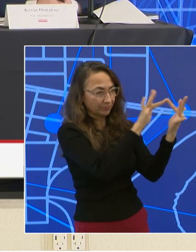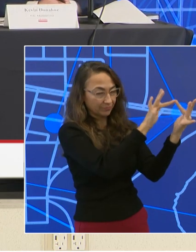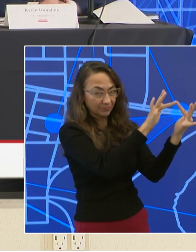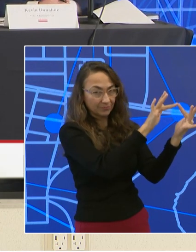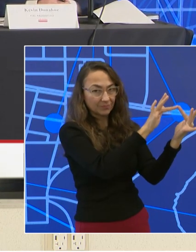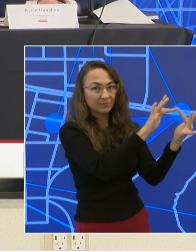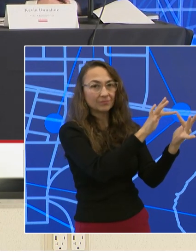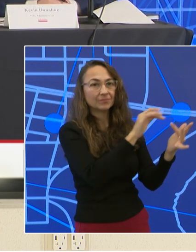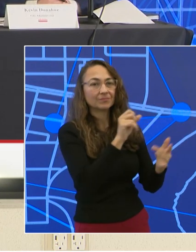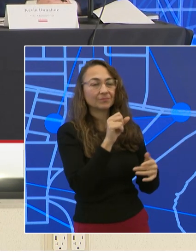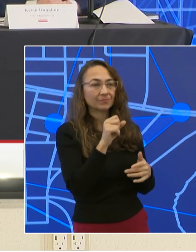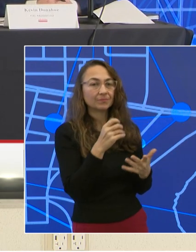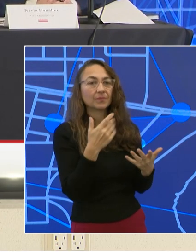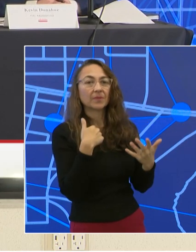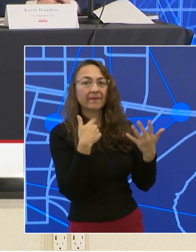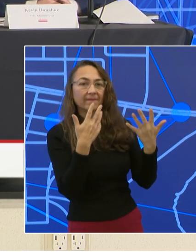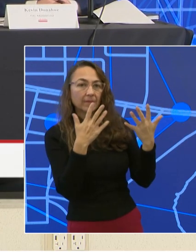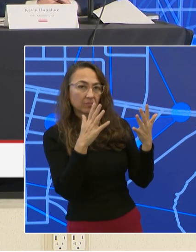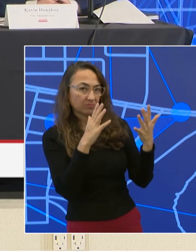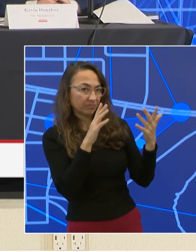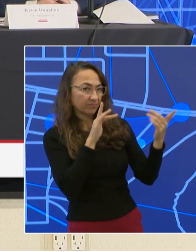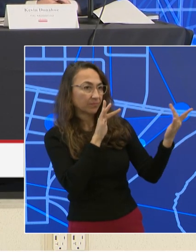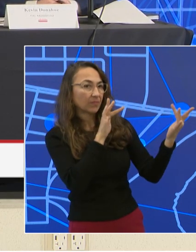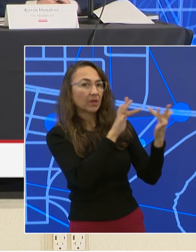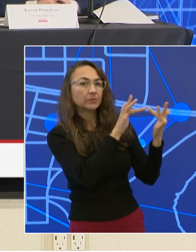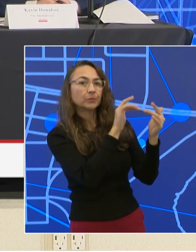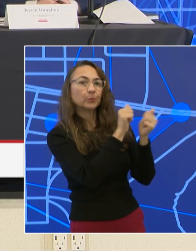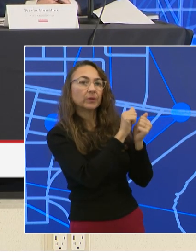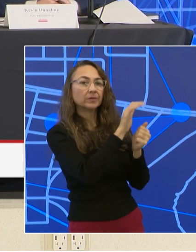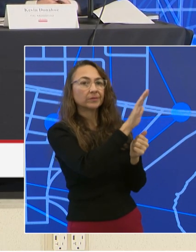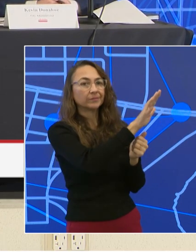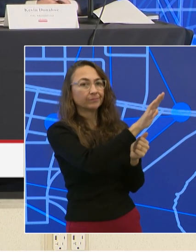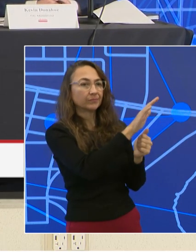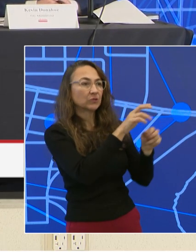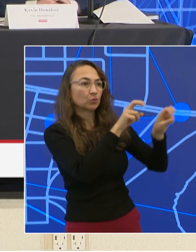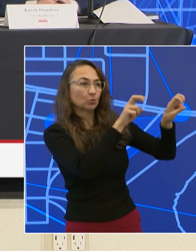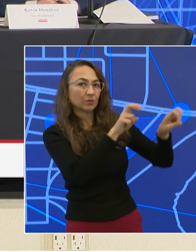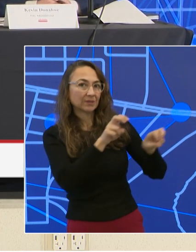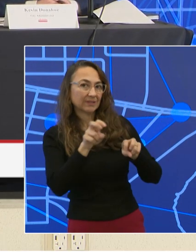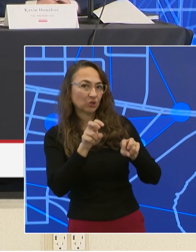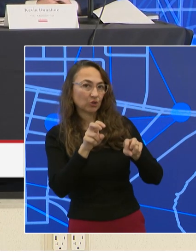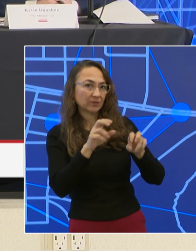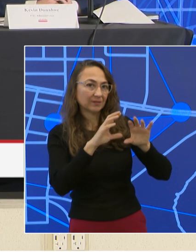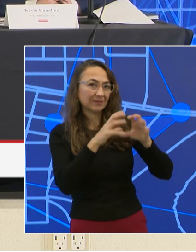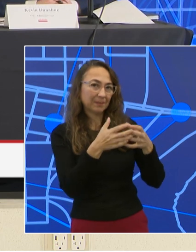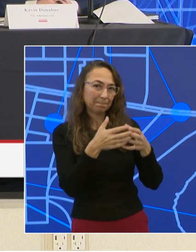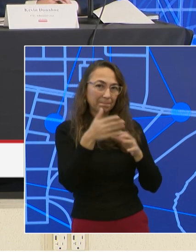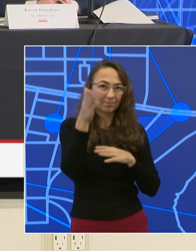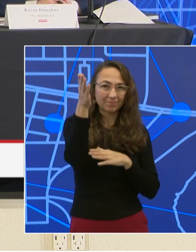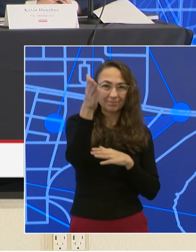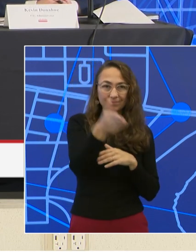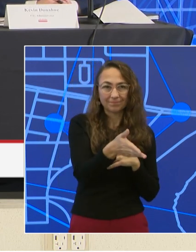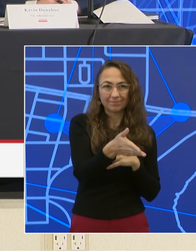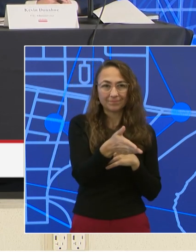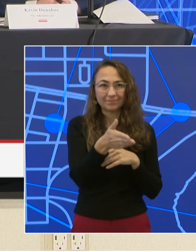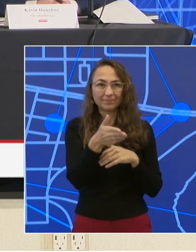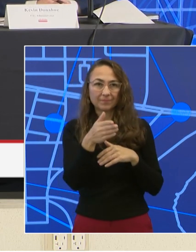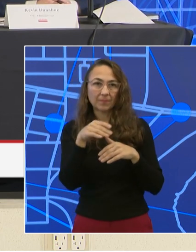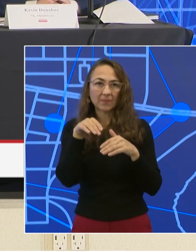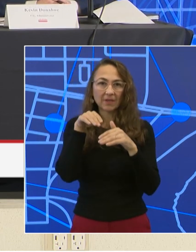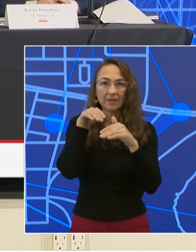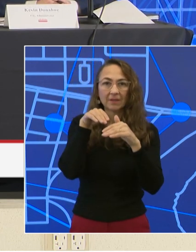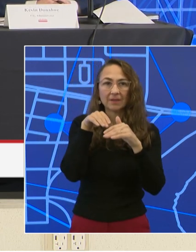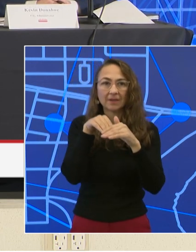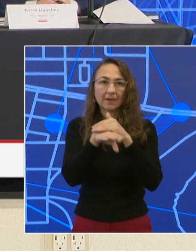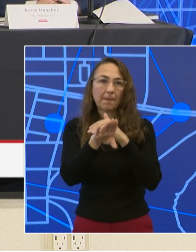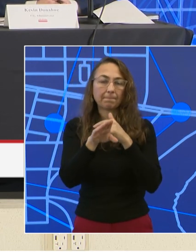in contact with the transition team / incoming administration, and we